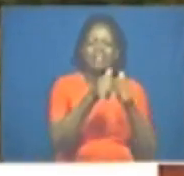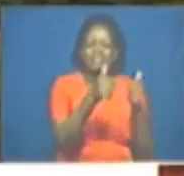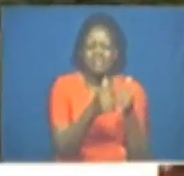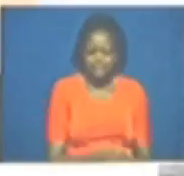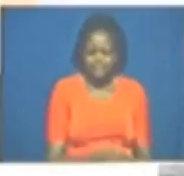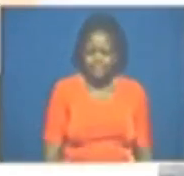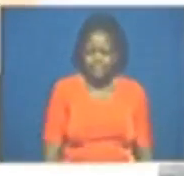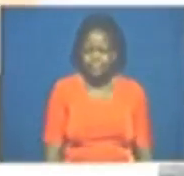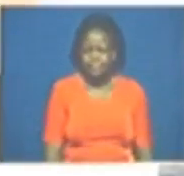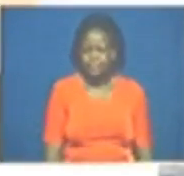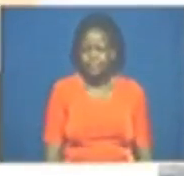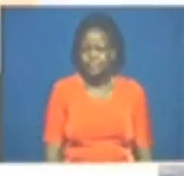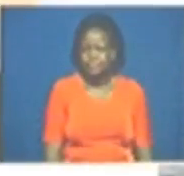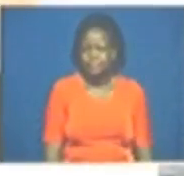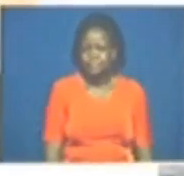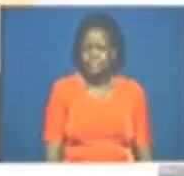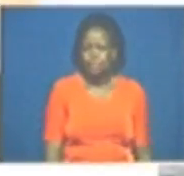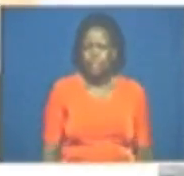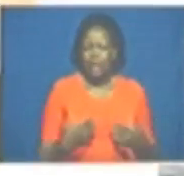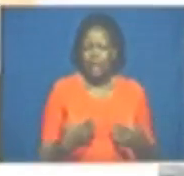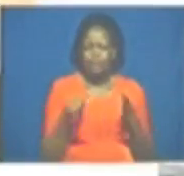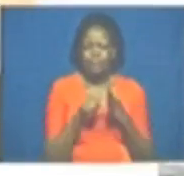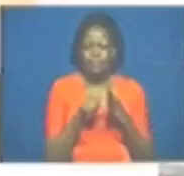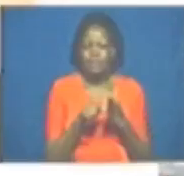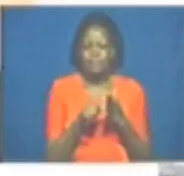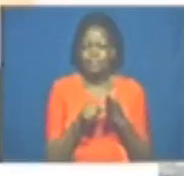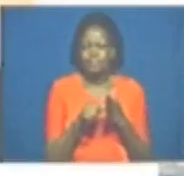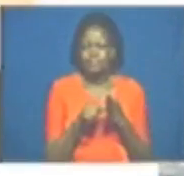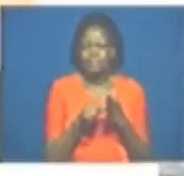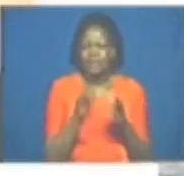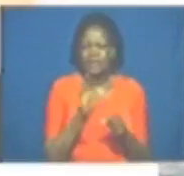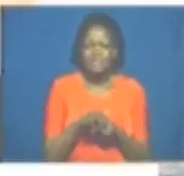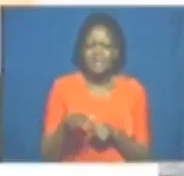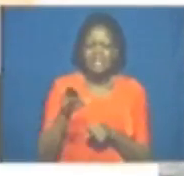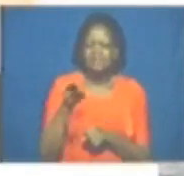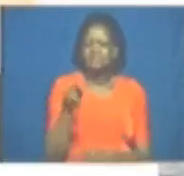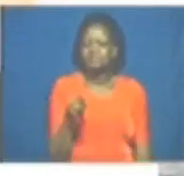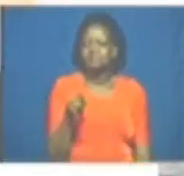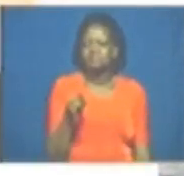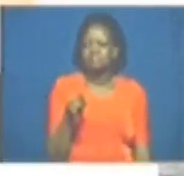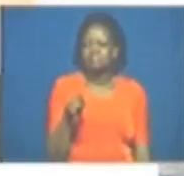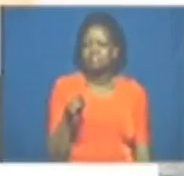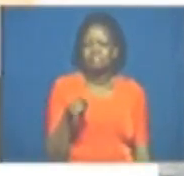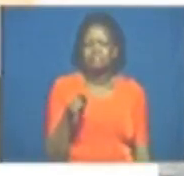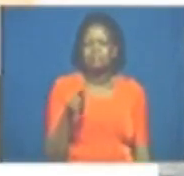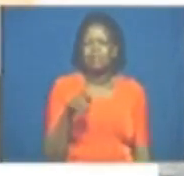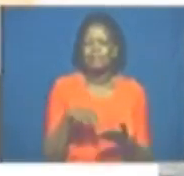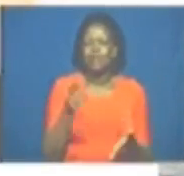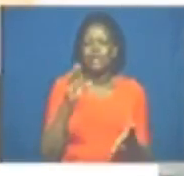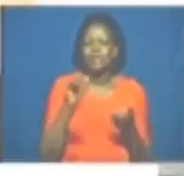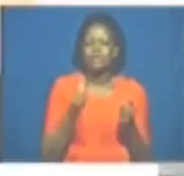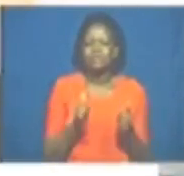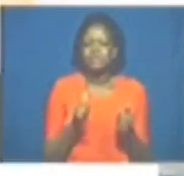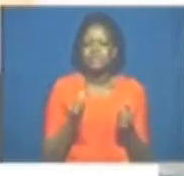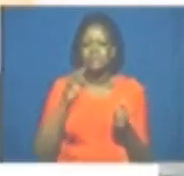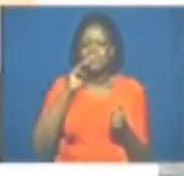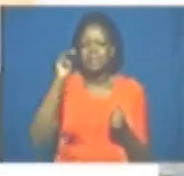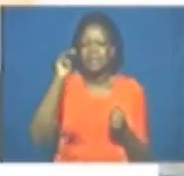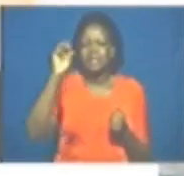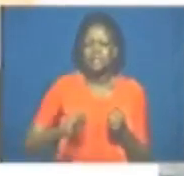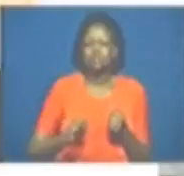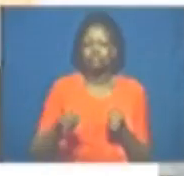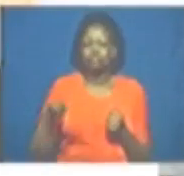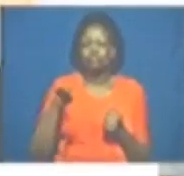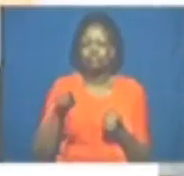affected. We have problems in many parts of the county, but specifically in Mandera South constituency,